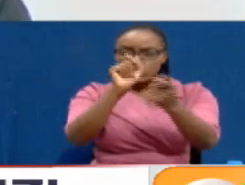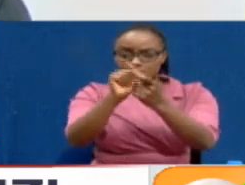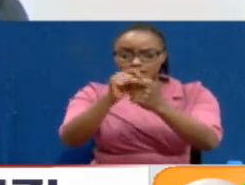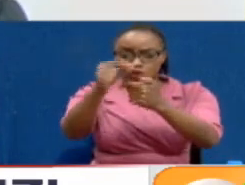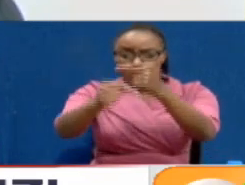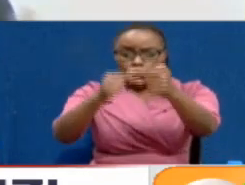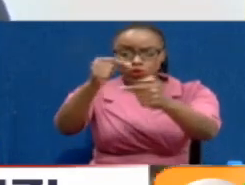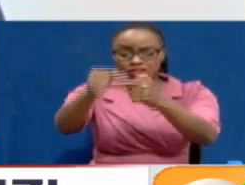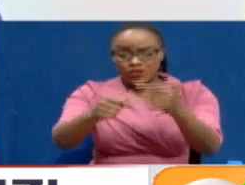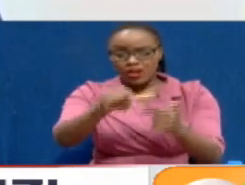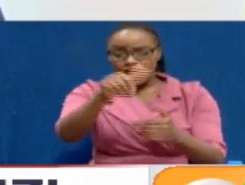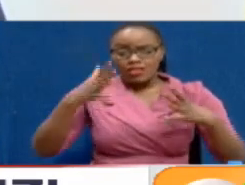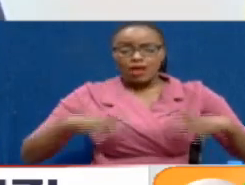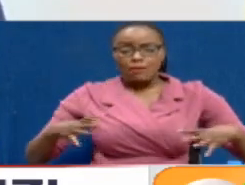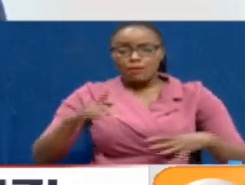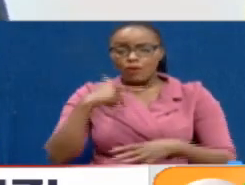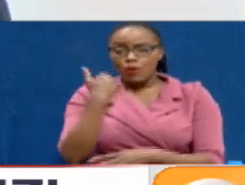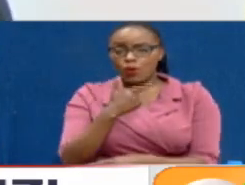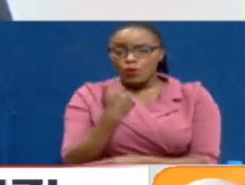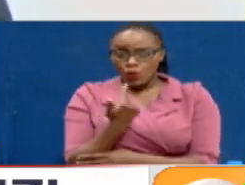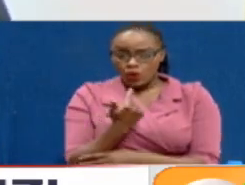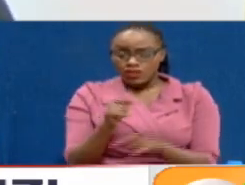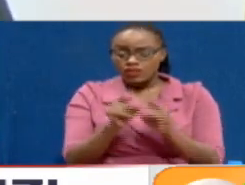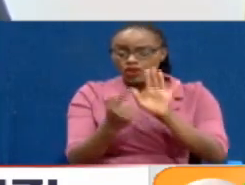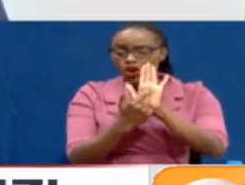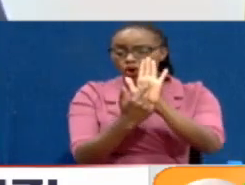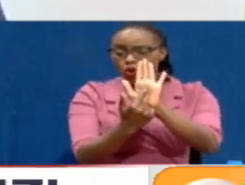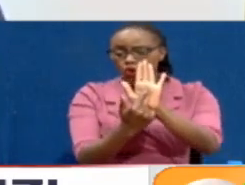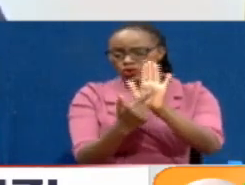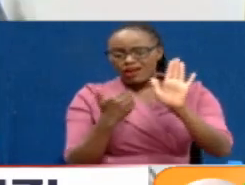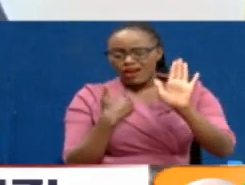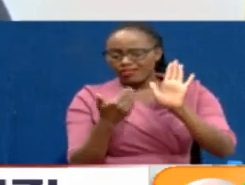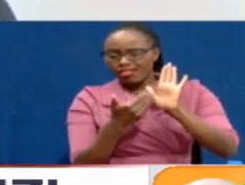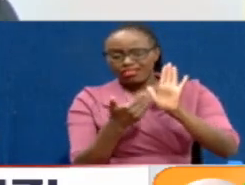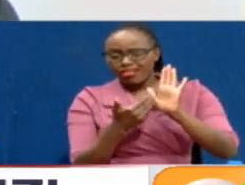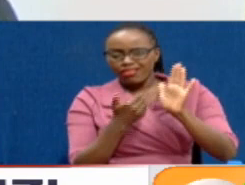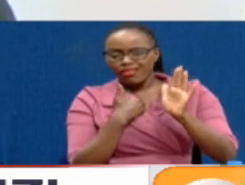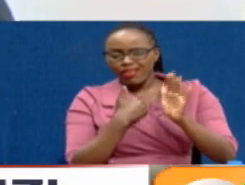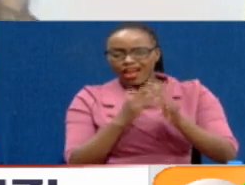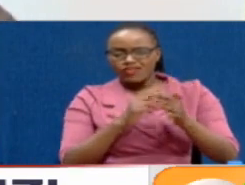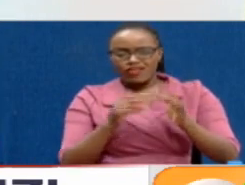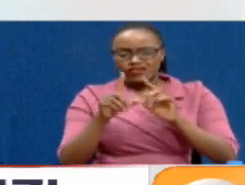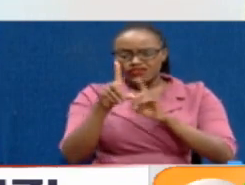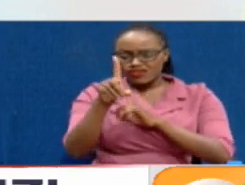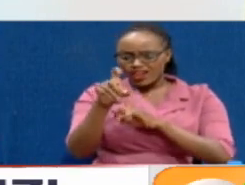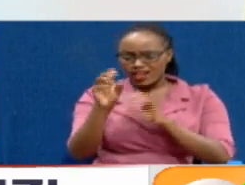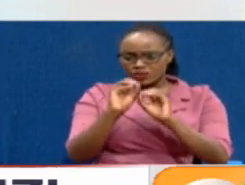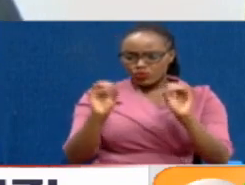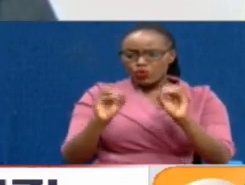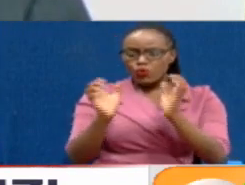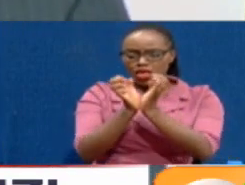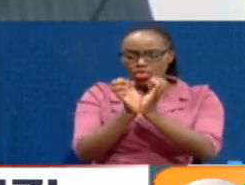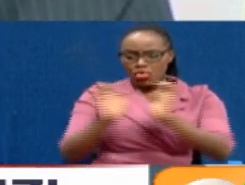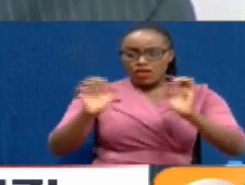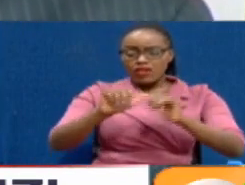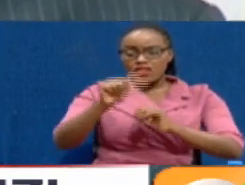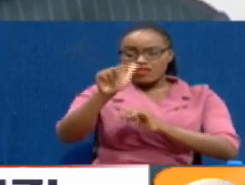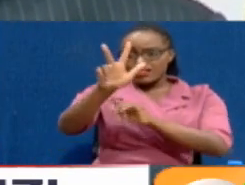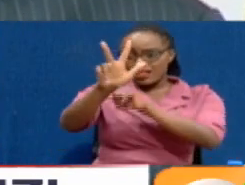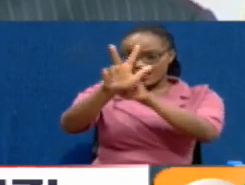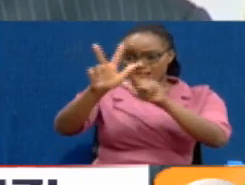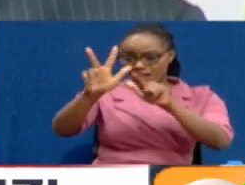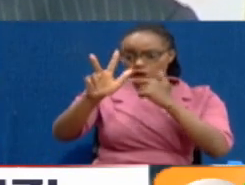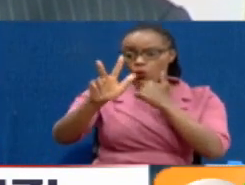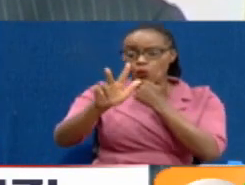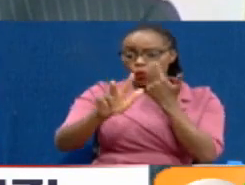and those who have shown that they don't have the virus, then we let them go. But the first three that we